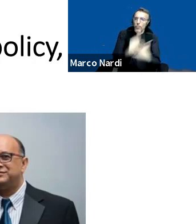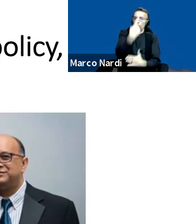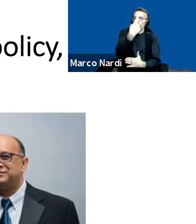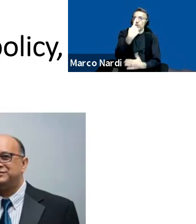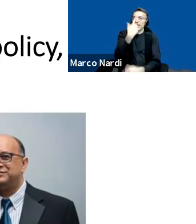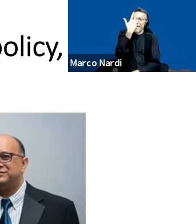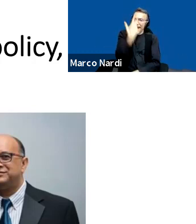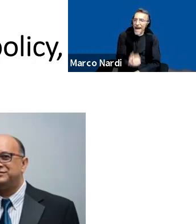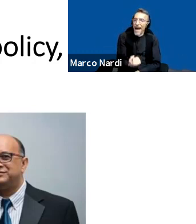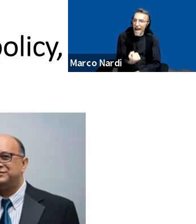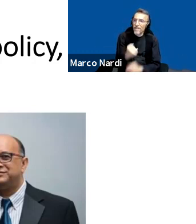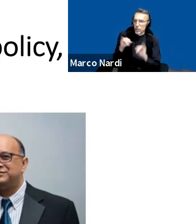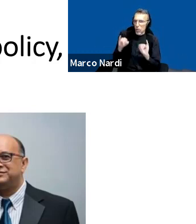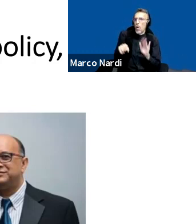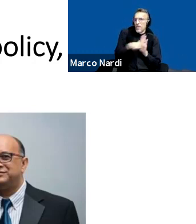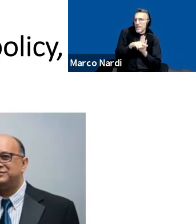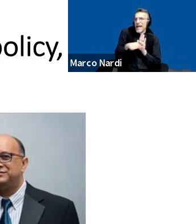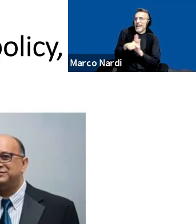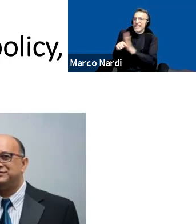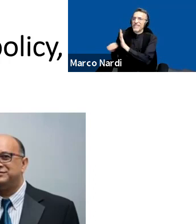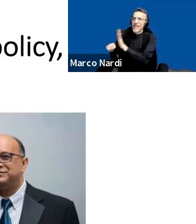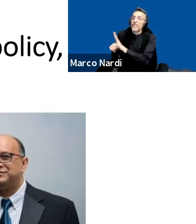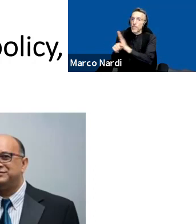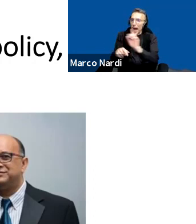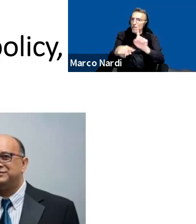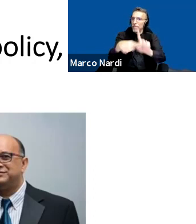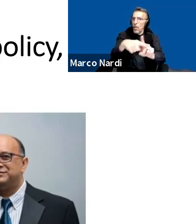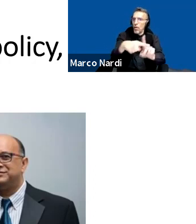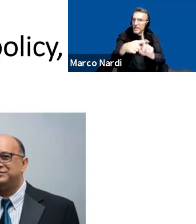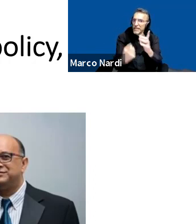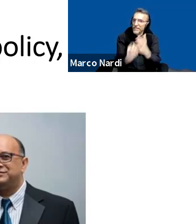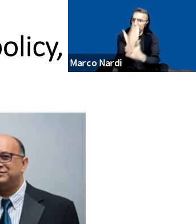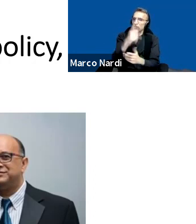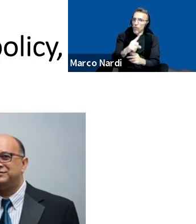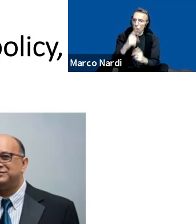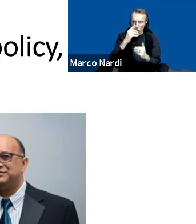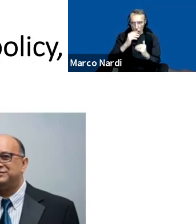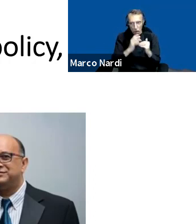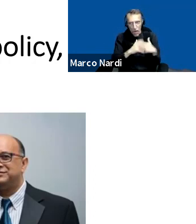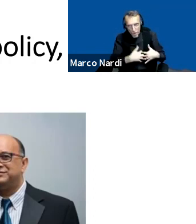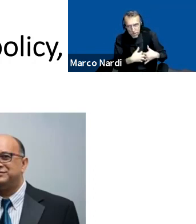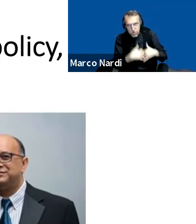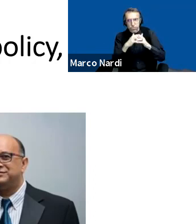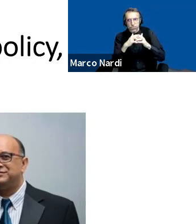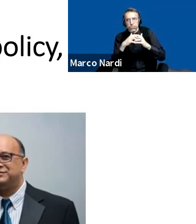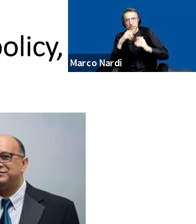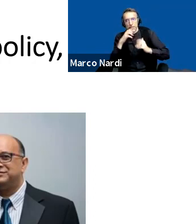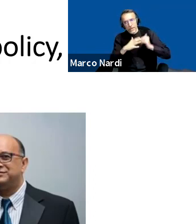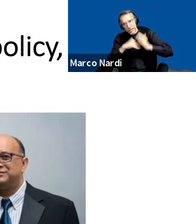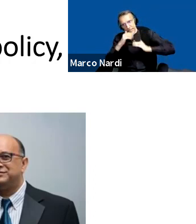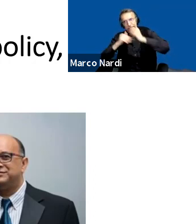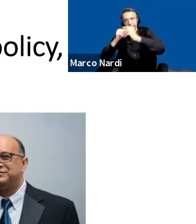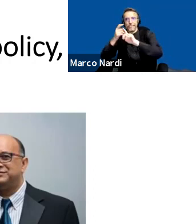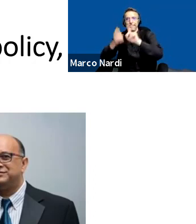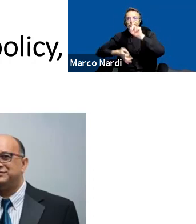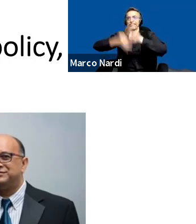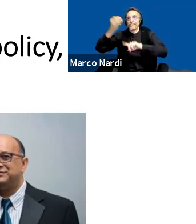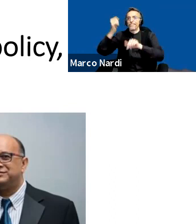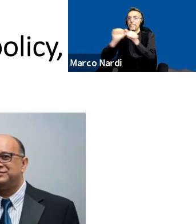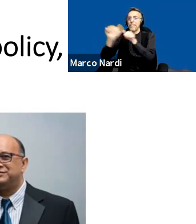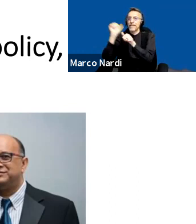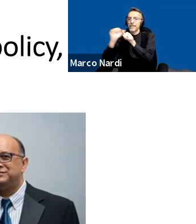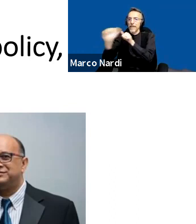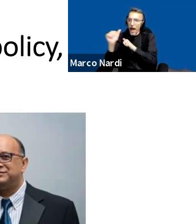for a range of different social forces to transform things. And I think the concept of building better reflects that. But of course,